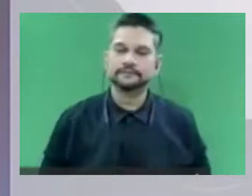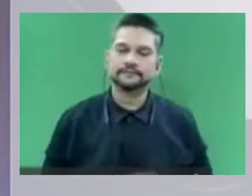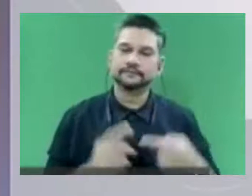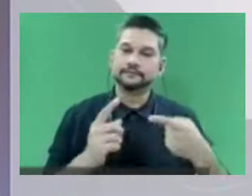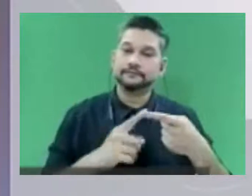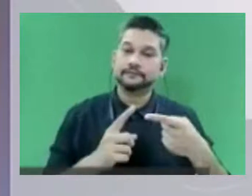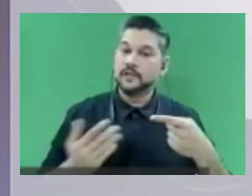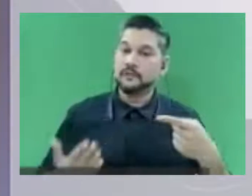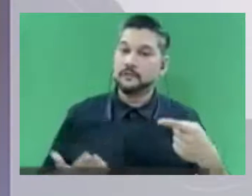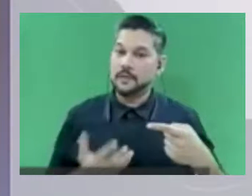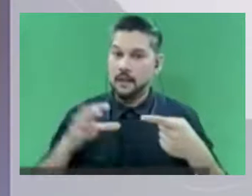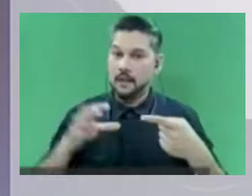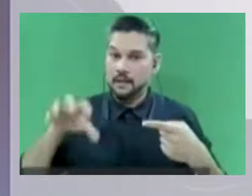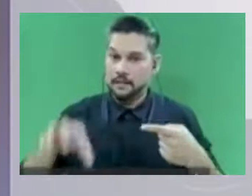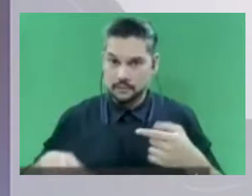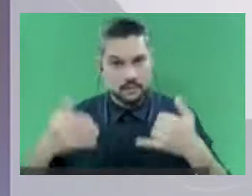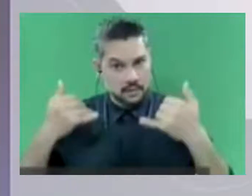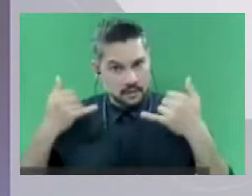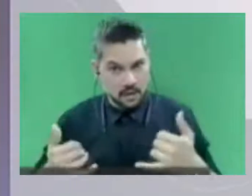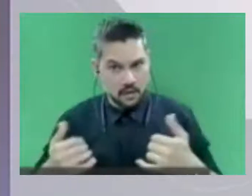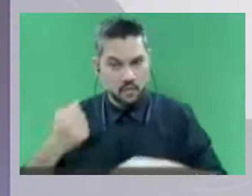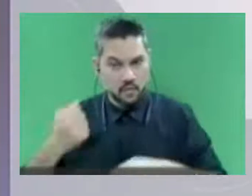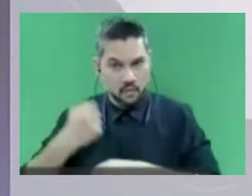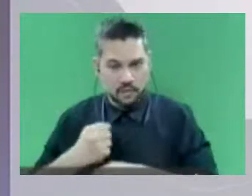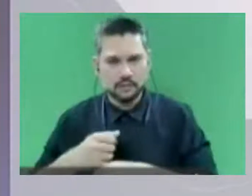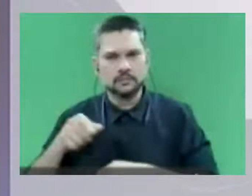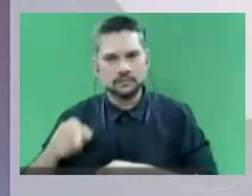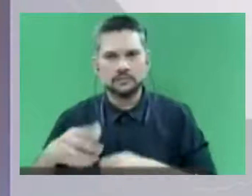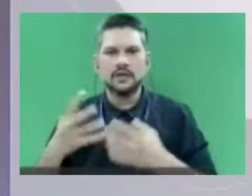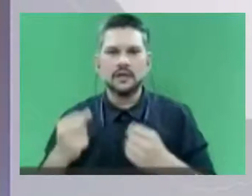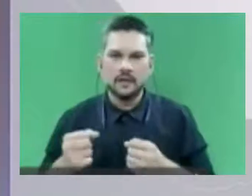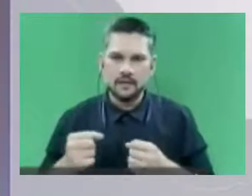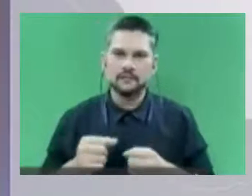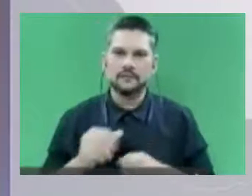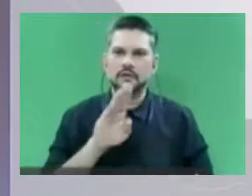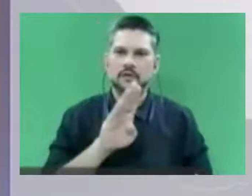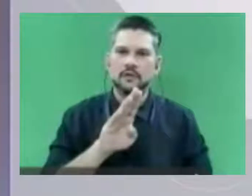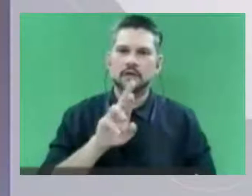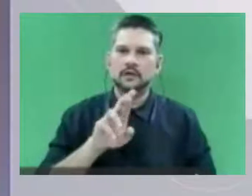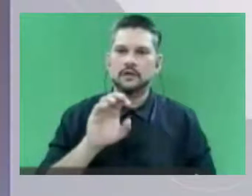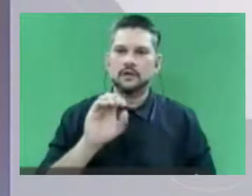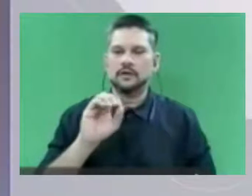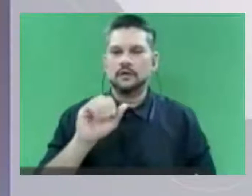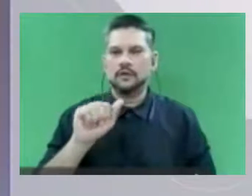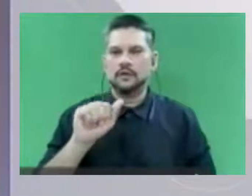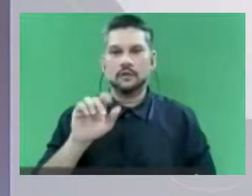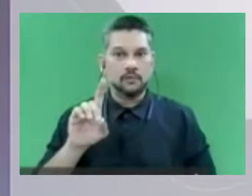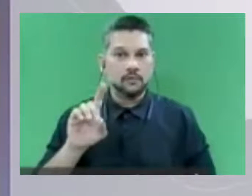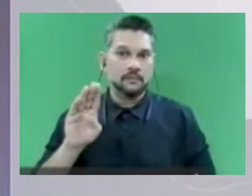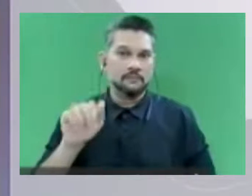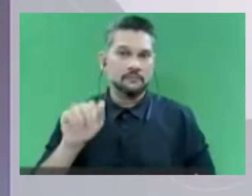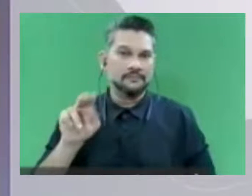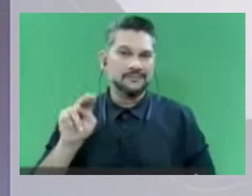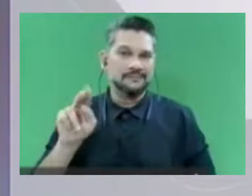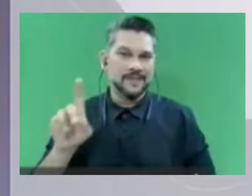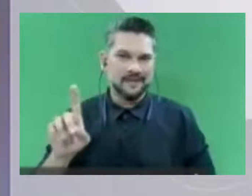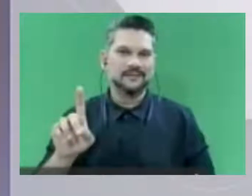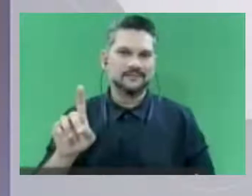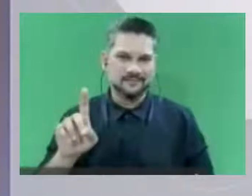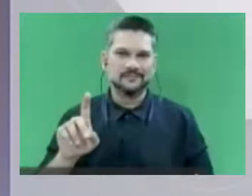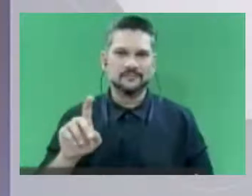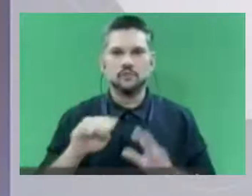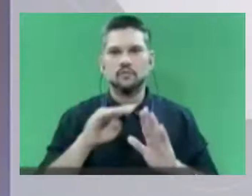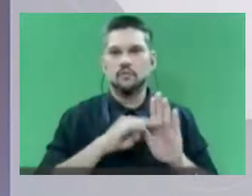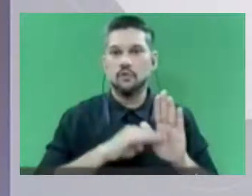now, and we're working on a broadband policy for Bangladesh. So the broadband policy